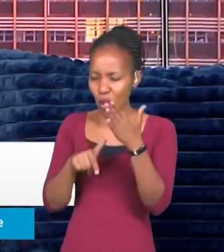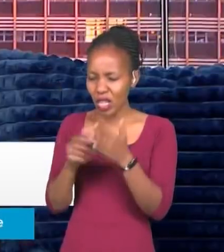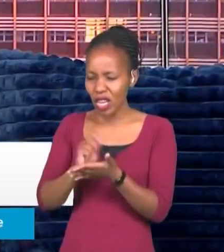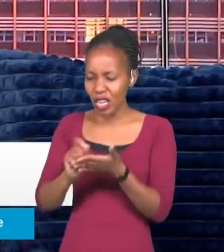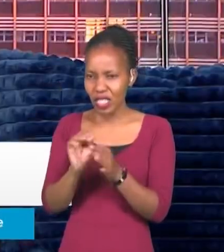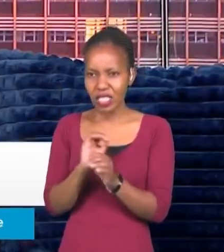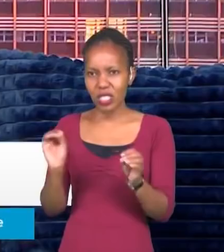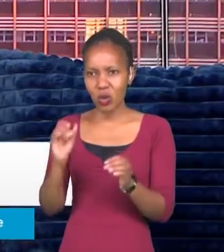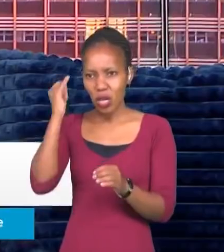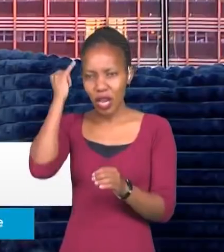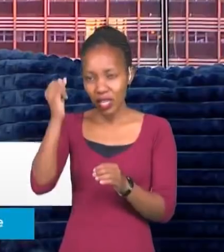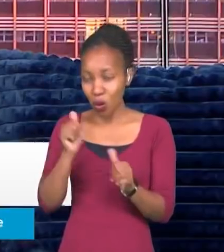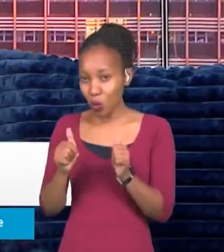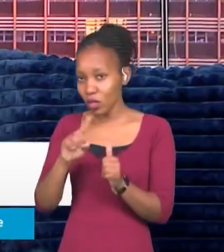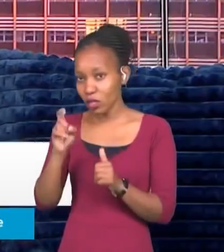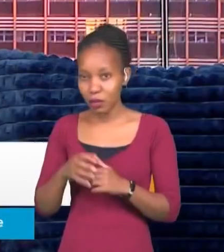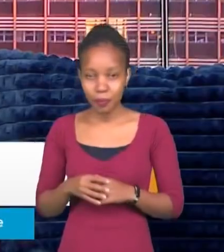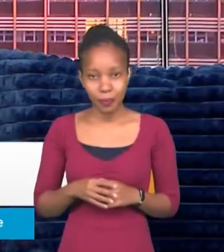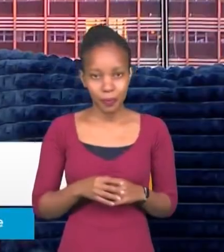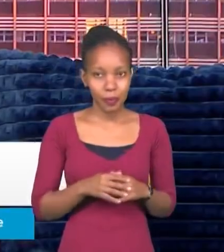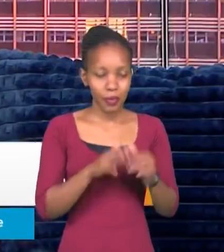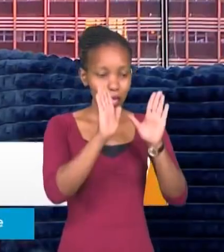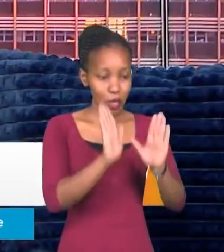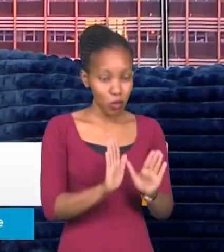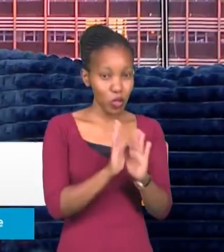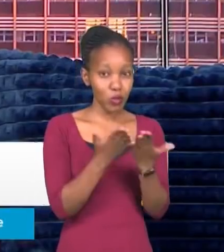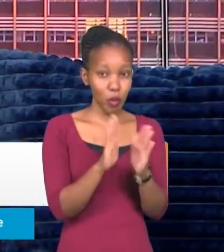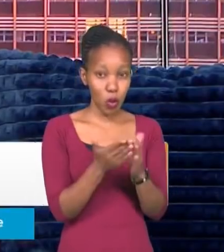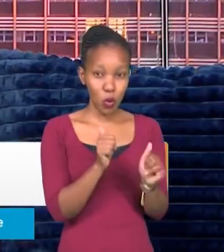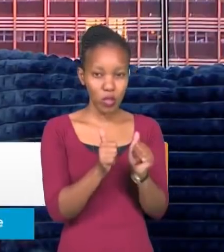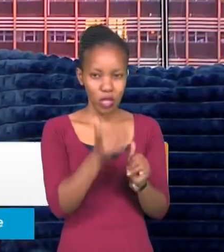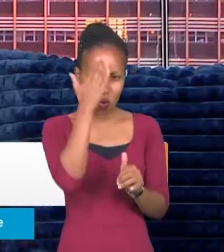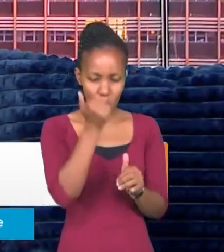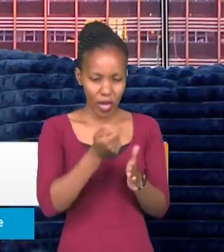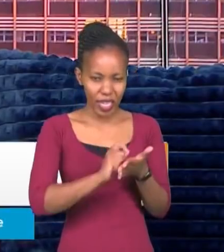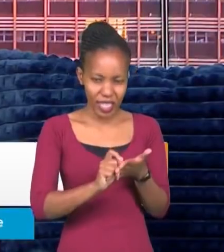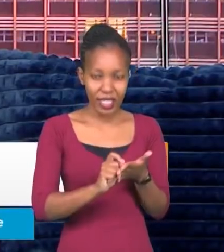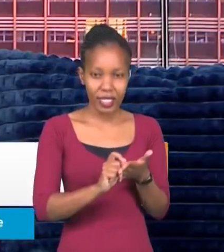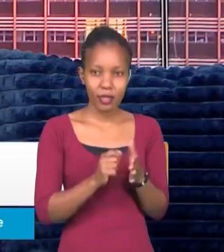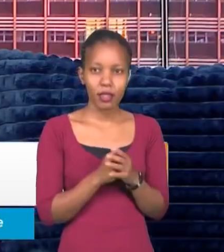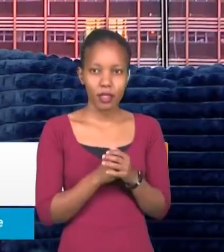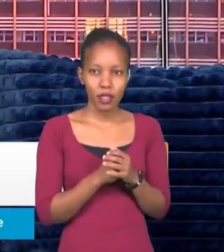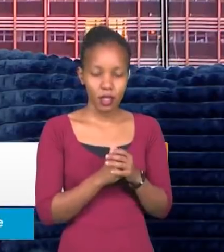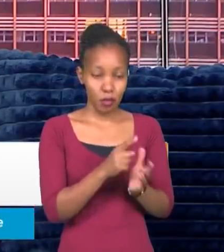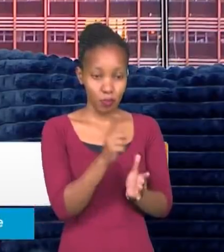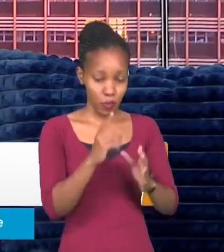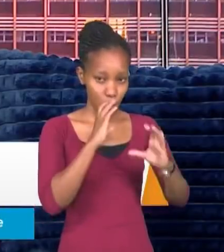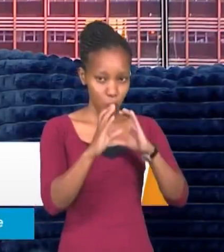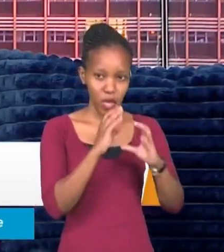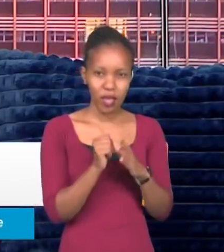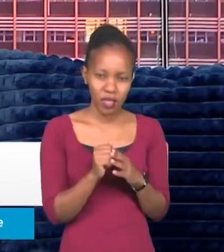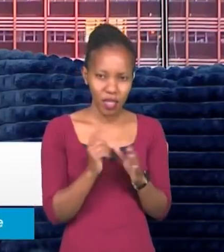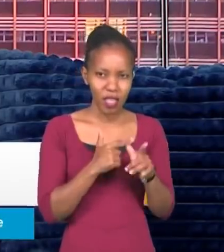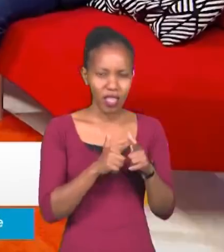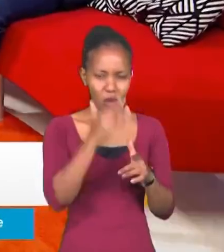Hey, what's your idea? Because the importance of a book, why are you writing in the first place? It's for you to communicate. So why should